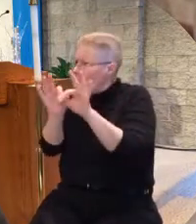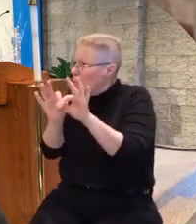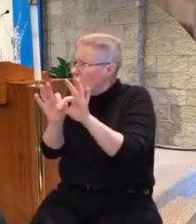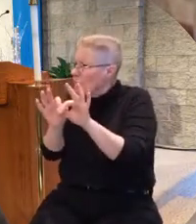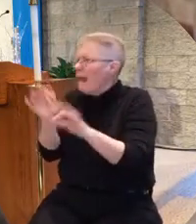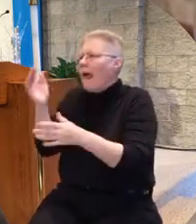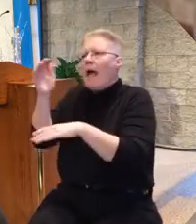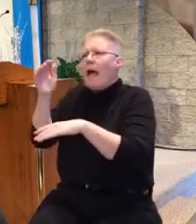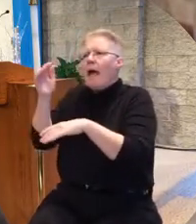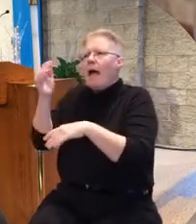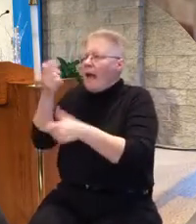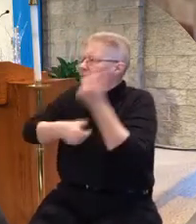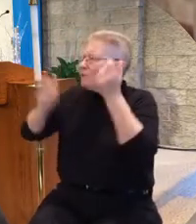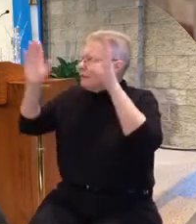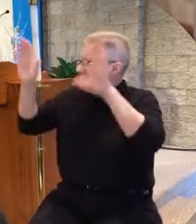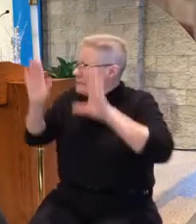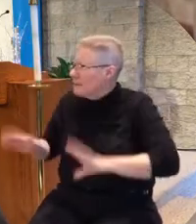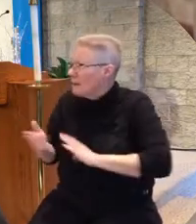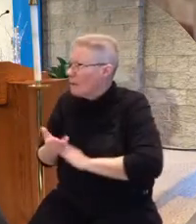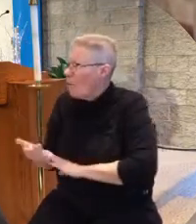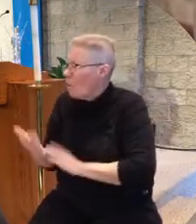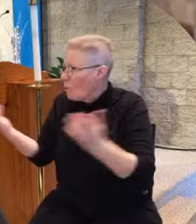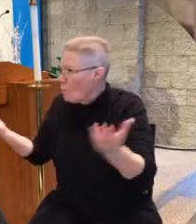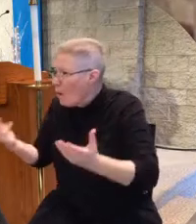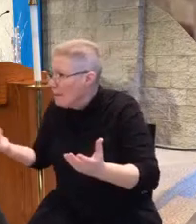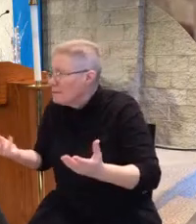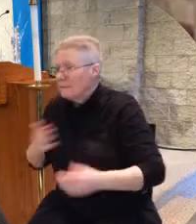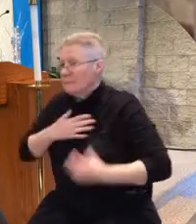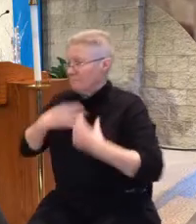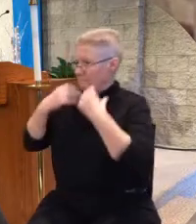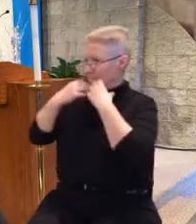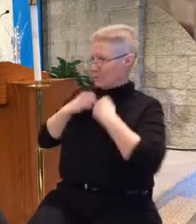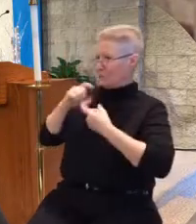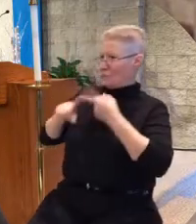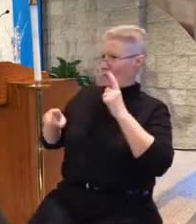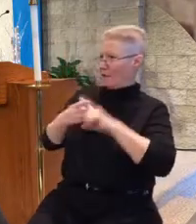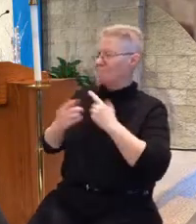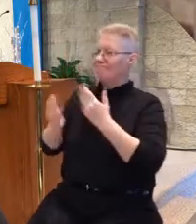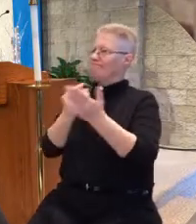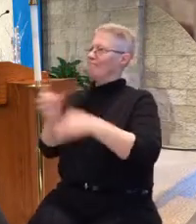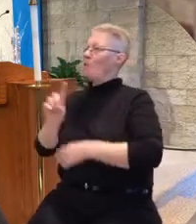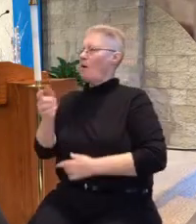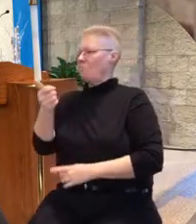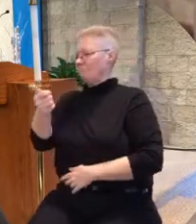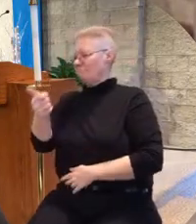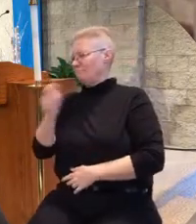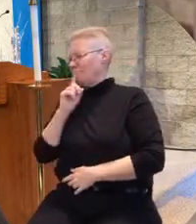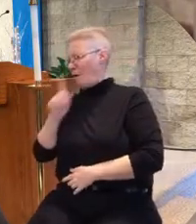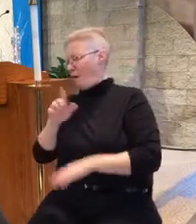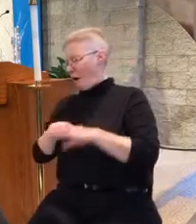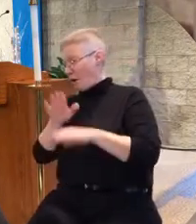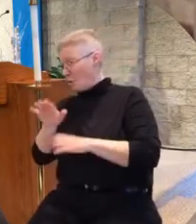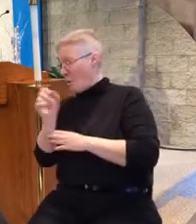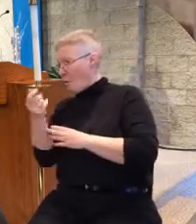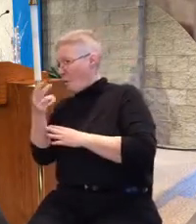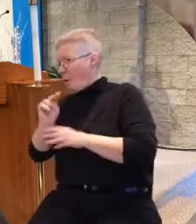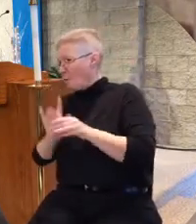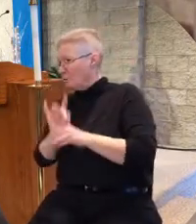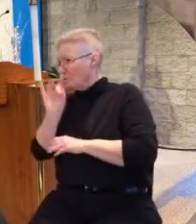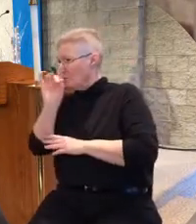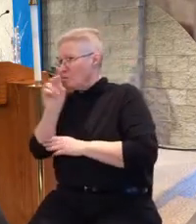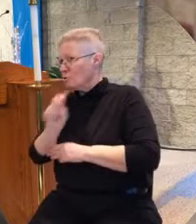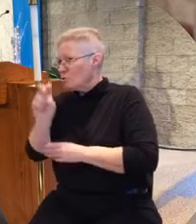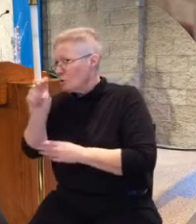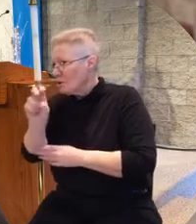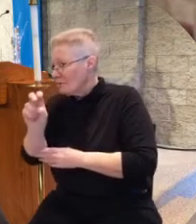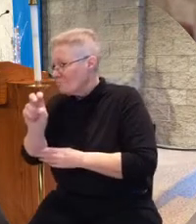every Sunday morning is this. And that is, my dear friends, wherever you are on your spiritual journey, wherever that may be,